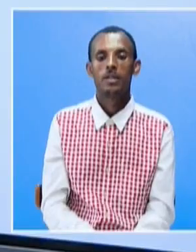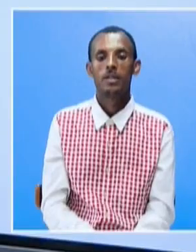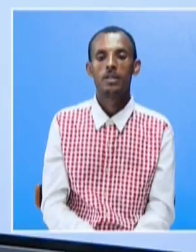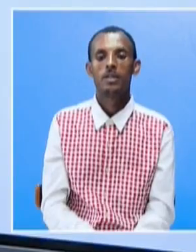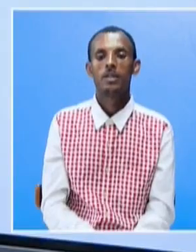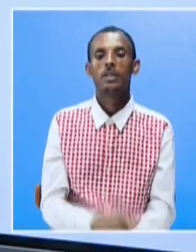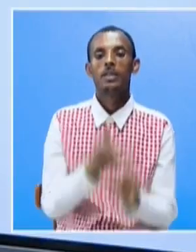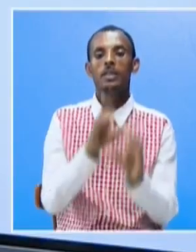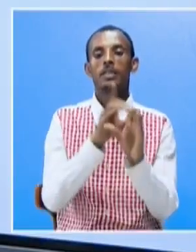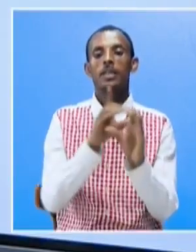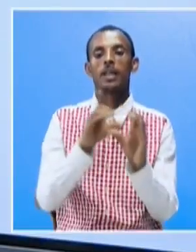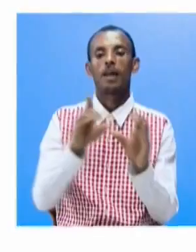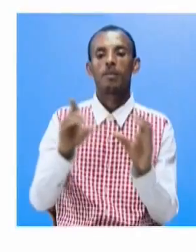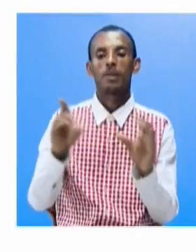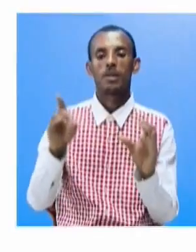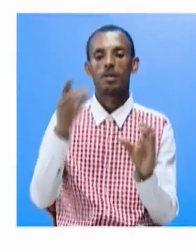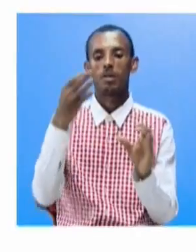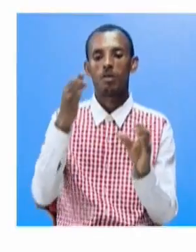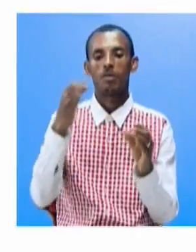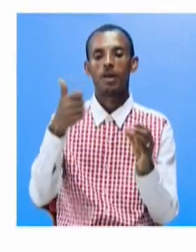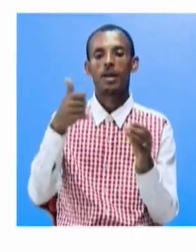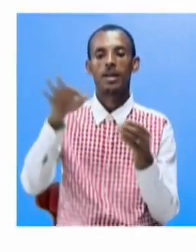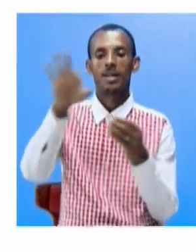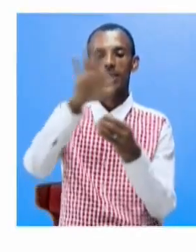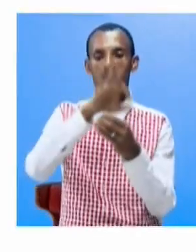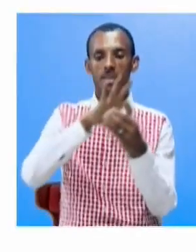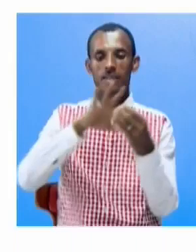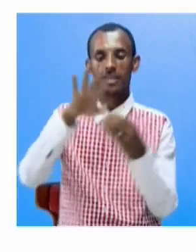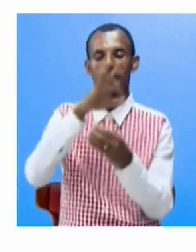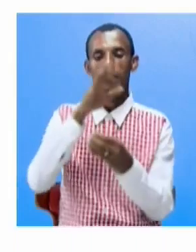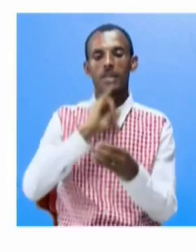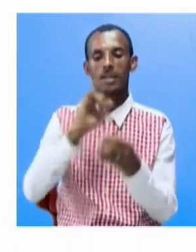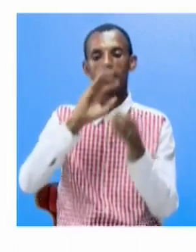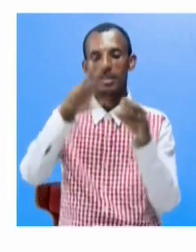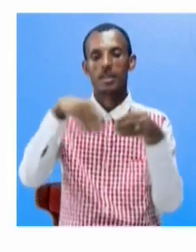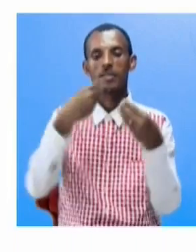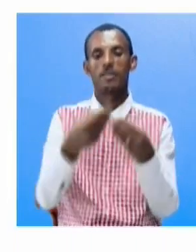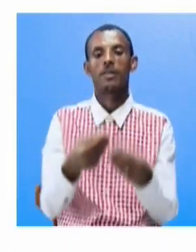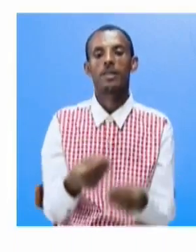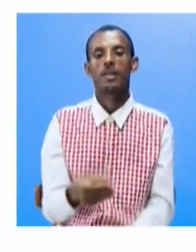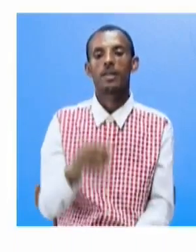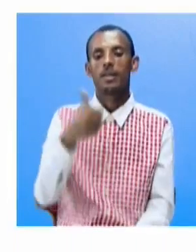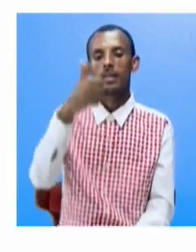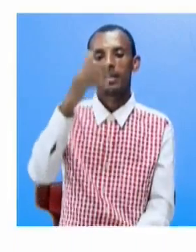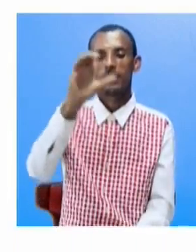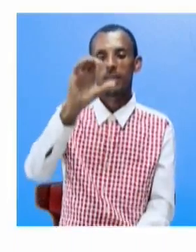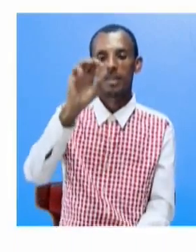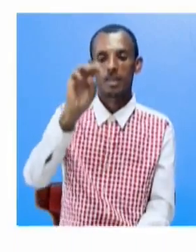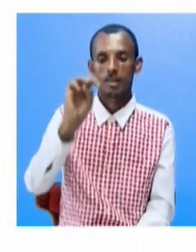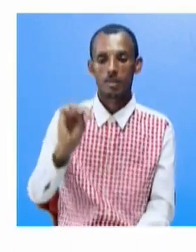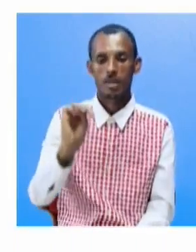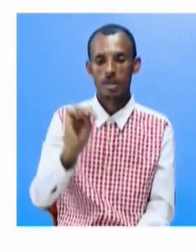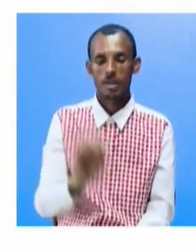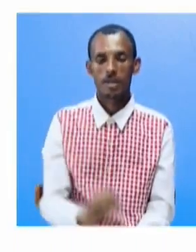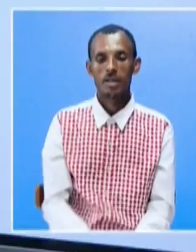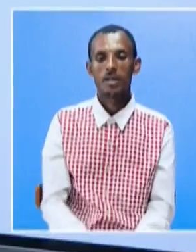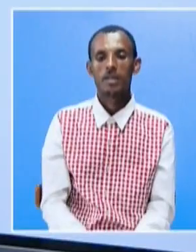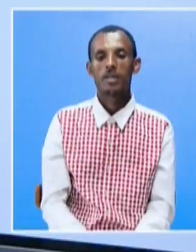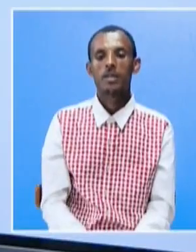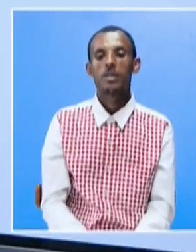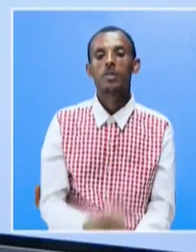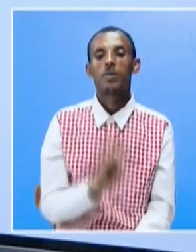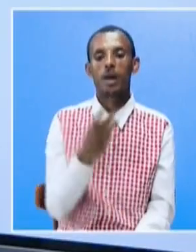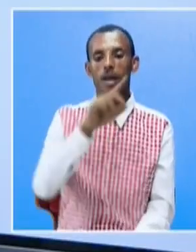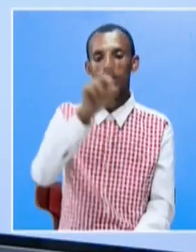The diameter of the circle is given. The diameter is 10 centimeter. We are asked